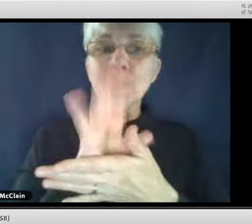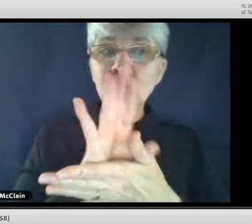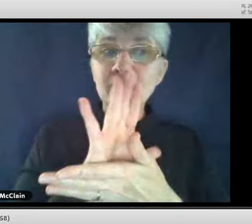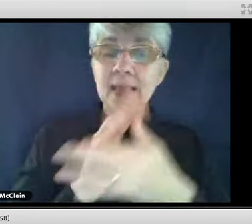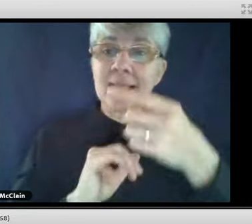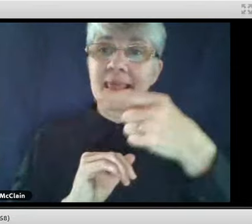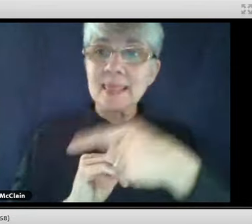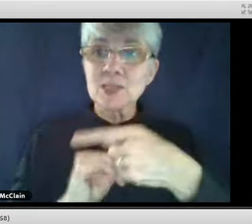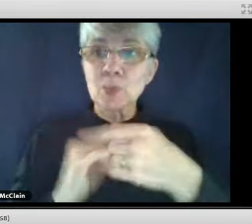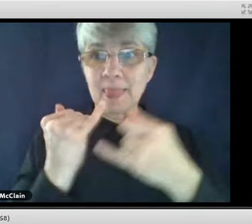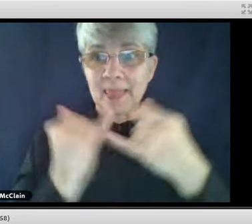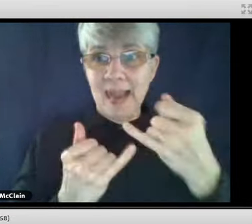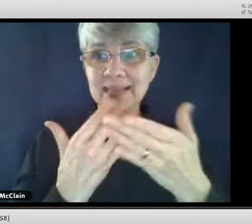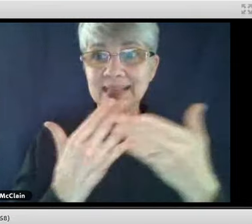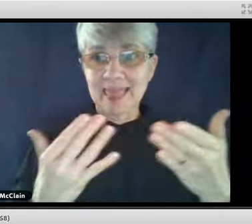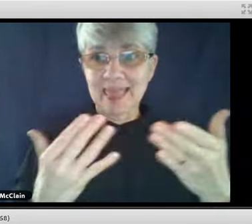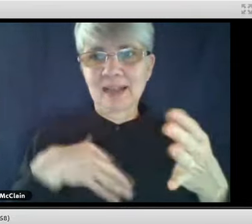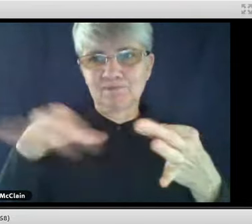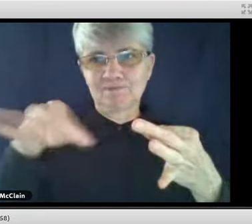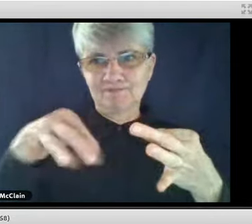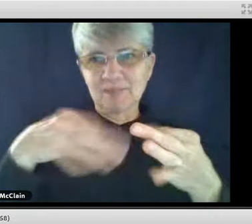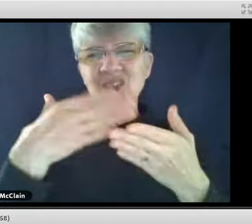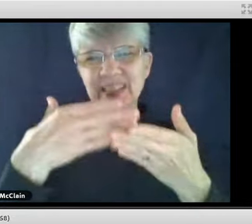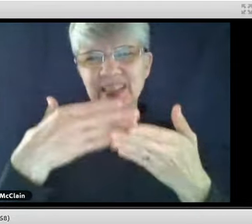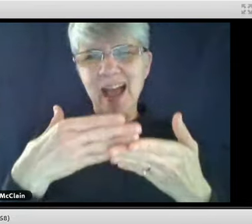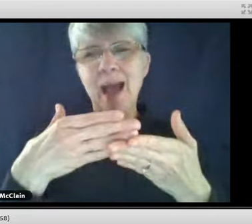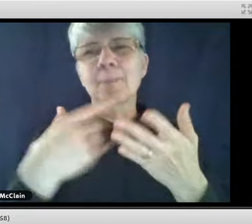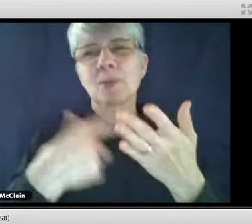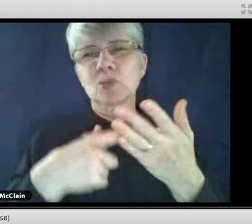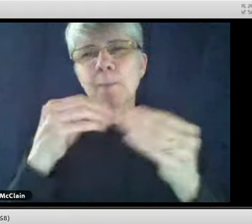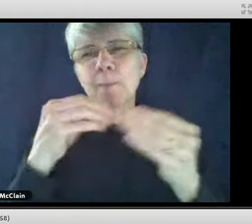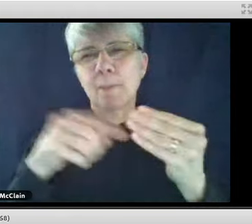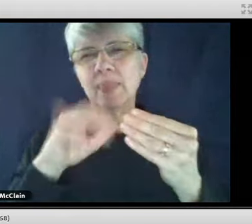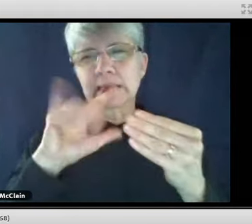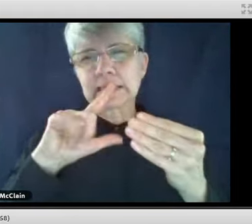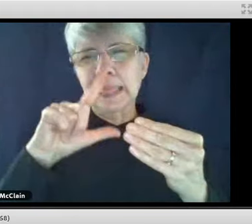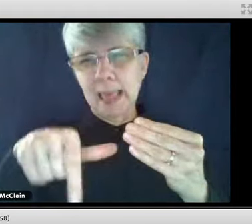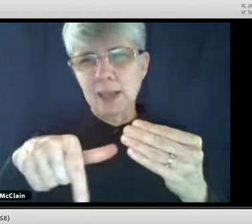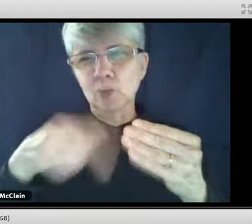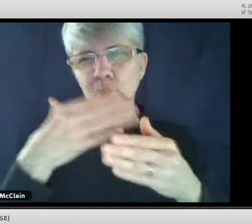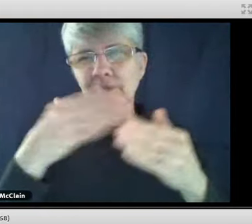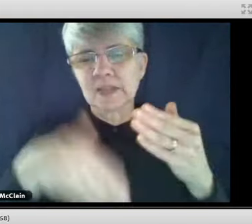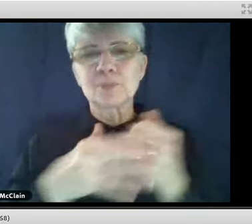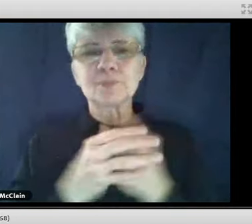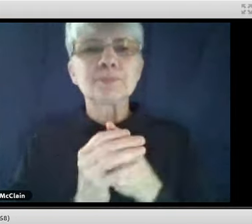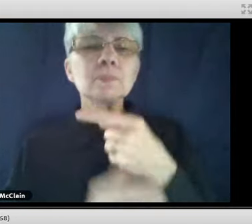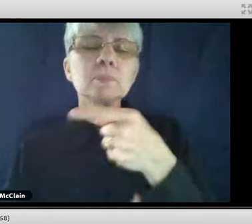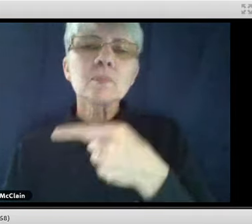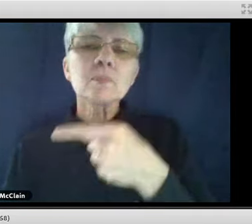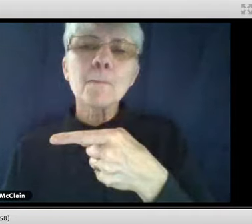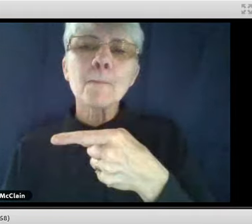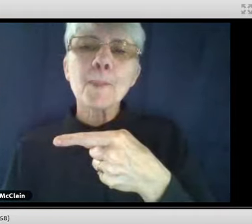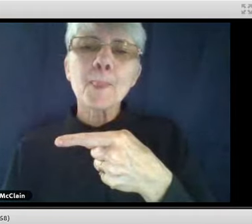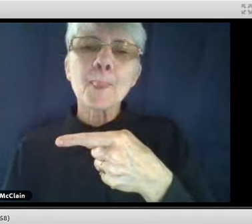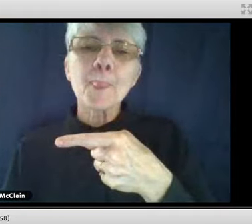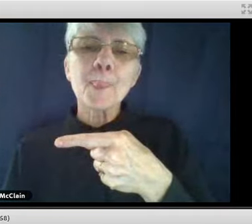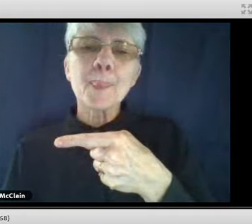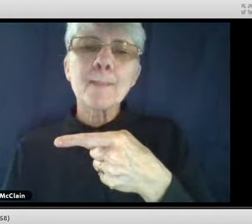Okay, so this will be the last thing. I'll just kind of stop here and we'll talk about this, and then I'll kind of start shutting it down here.